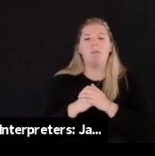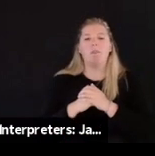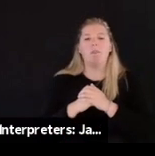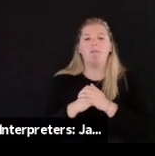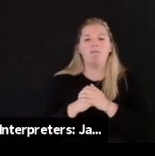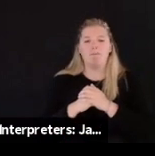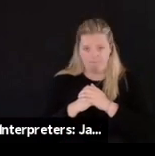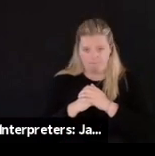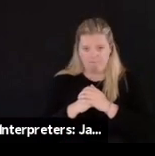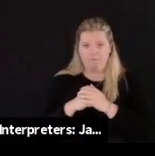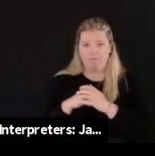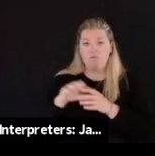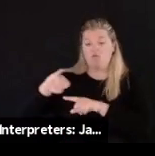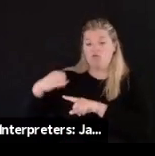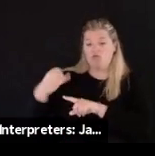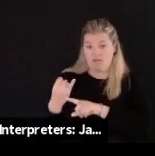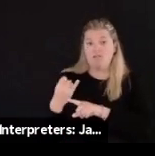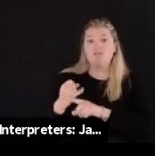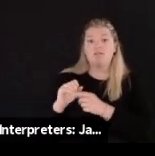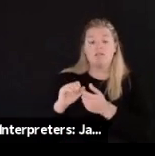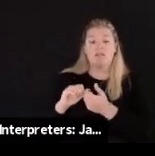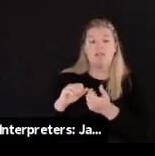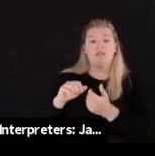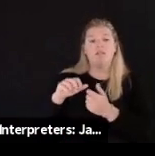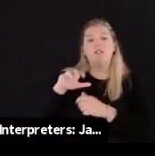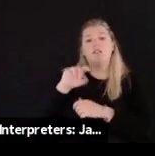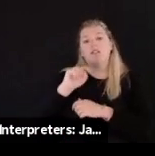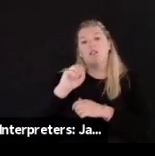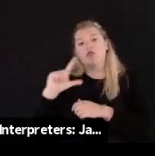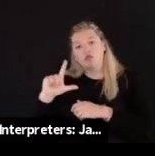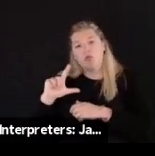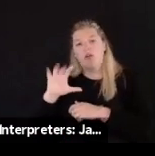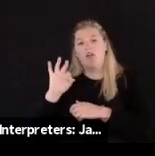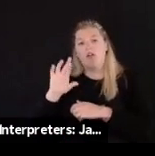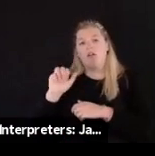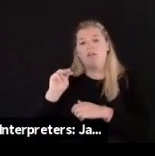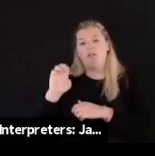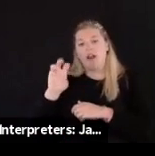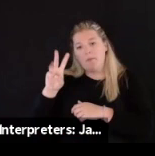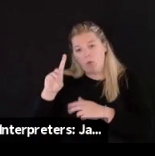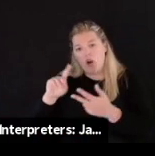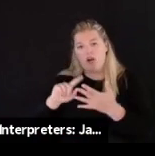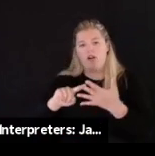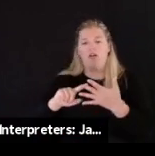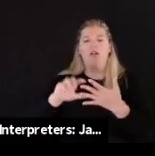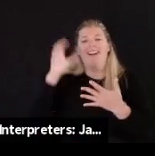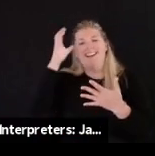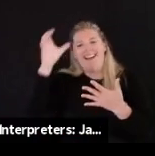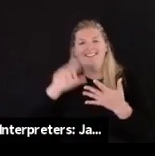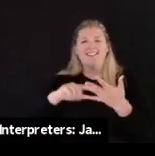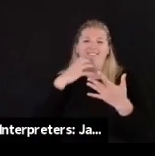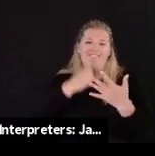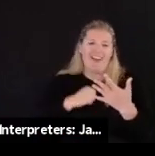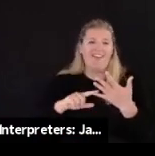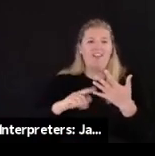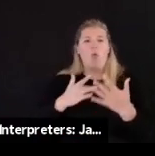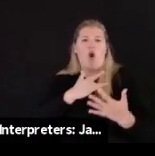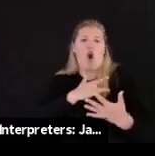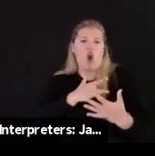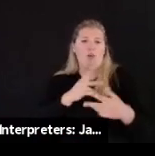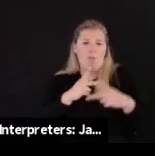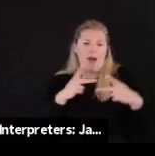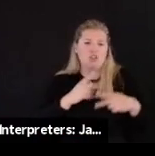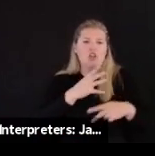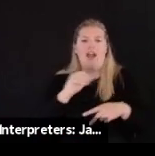Social justice will be defined today as a tool, a framework, a concept of value, a heart posture, and a